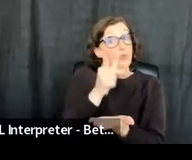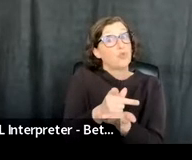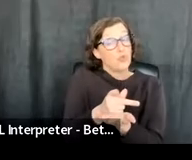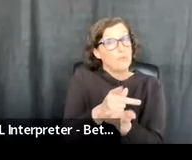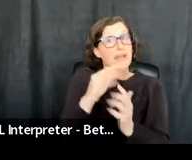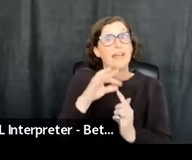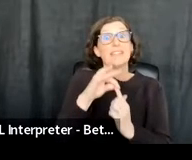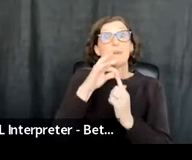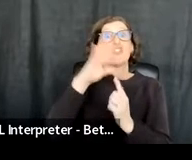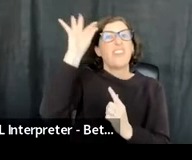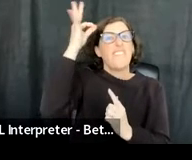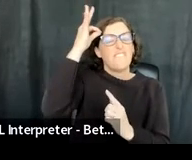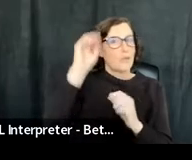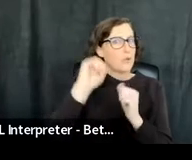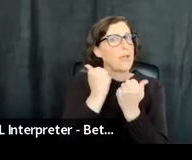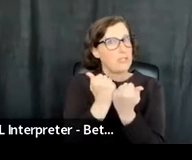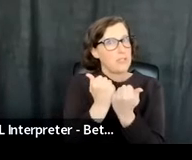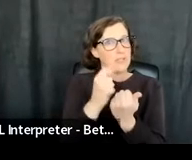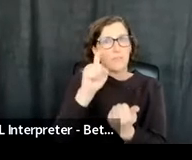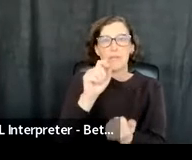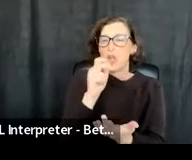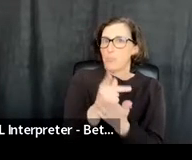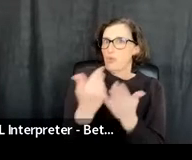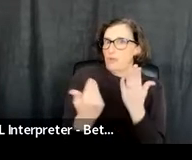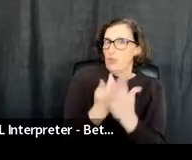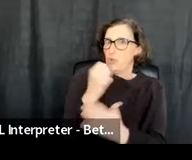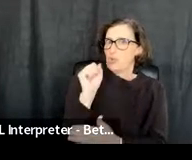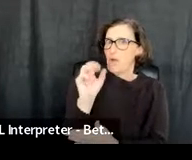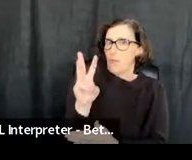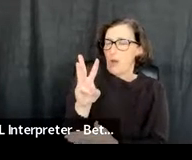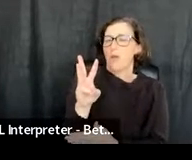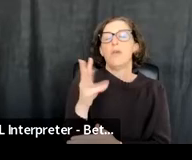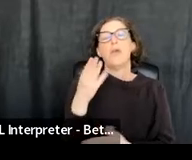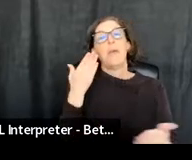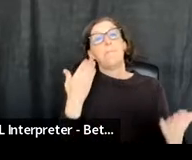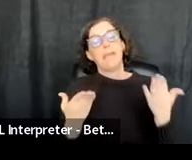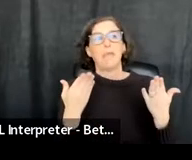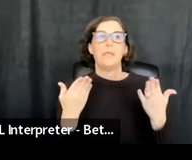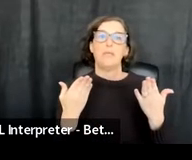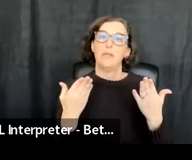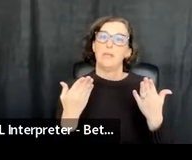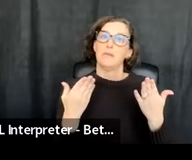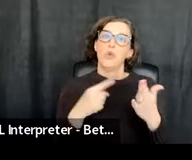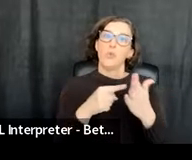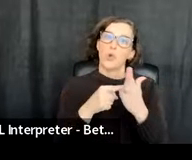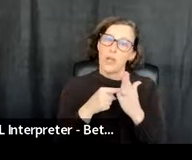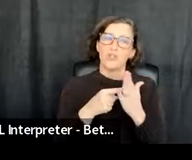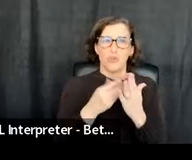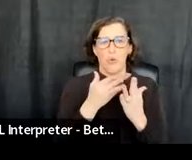certain federal agencies, approve new software. So they might want to, it might need to go through that